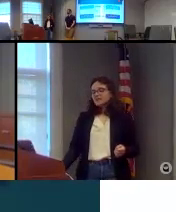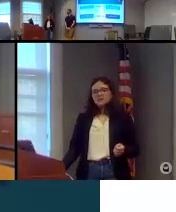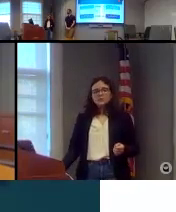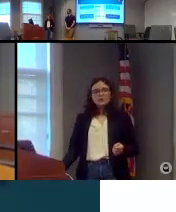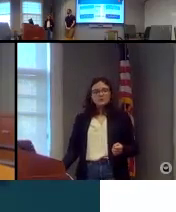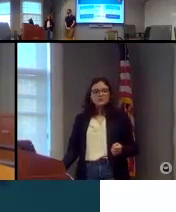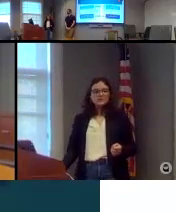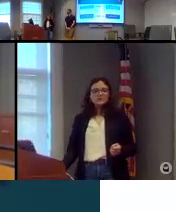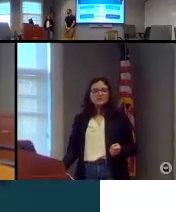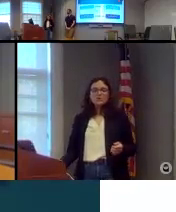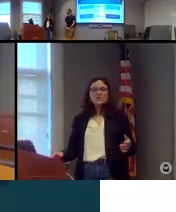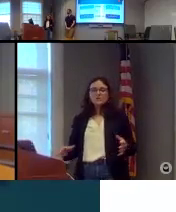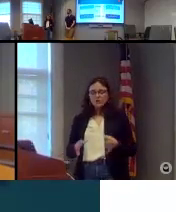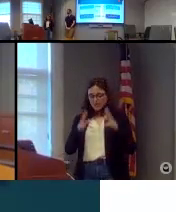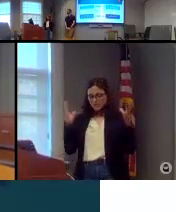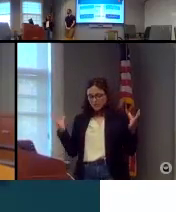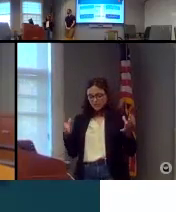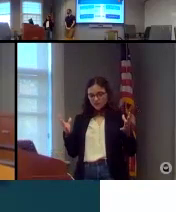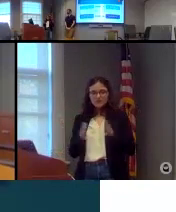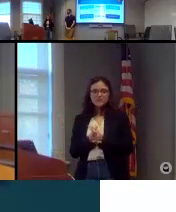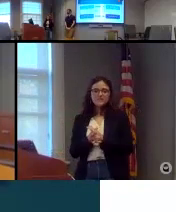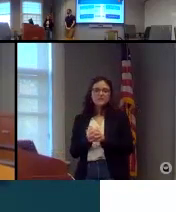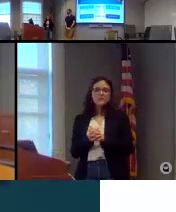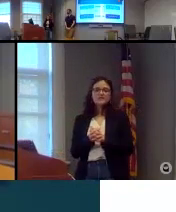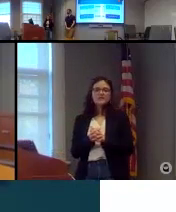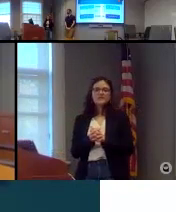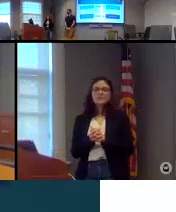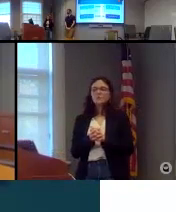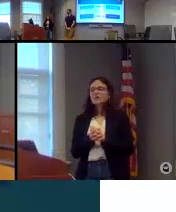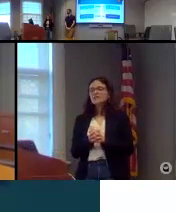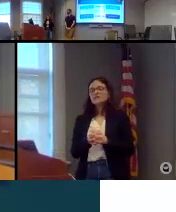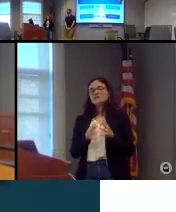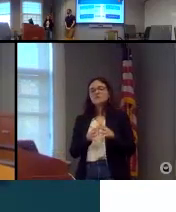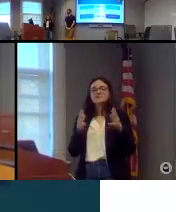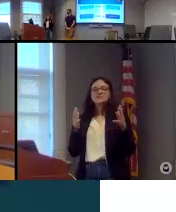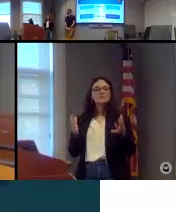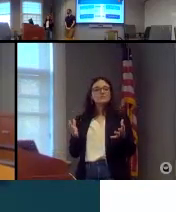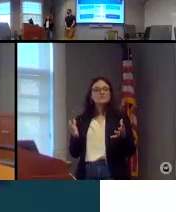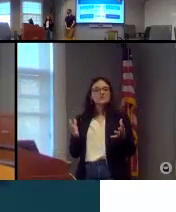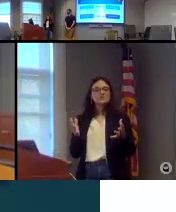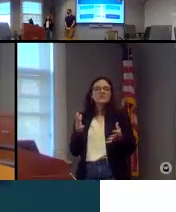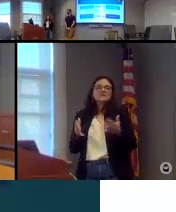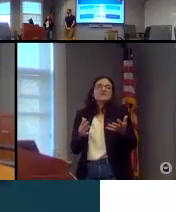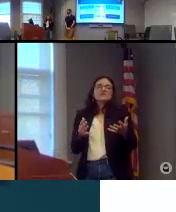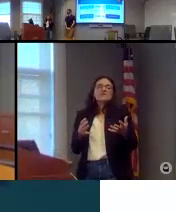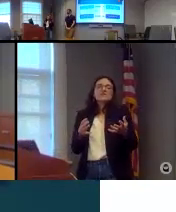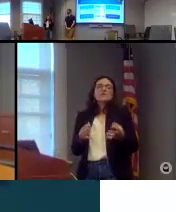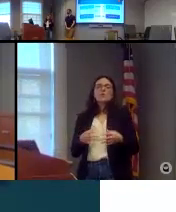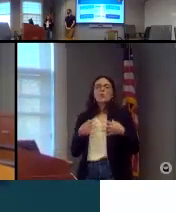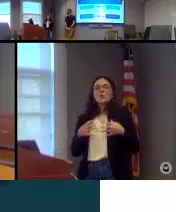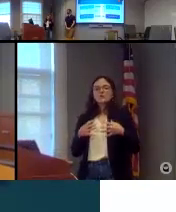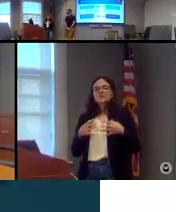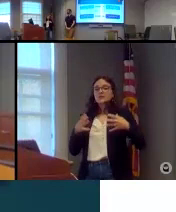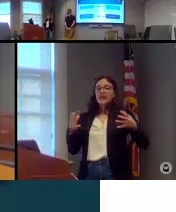Our analytic approach, once we have all our cultural heritage data combined, is to look at things first descriptively, just to get a sense